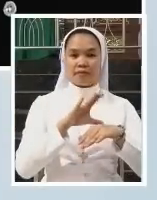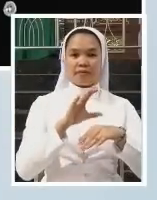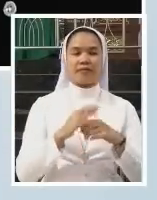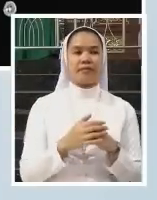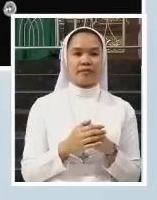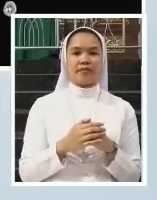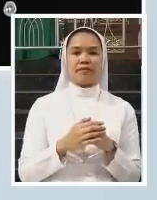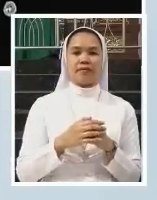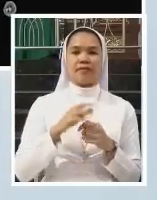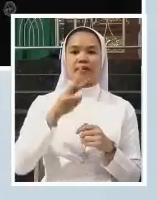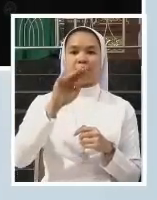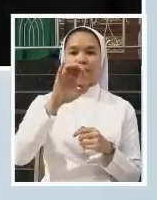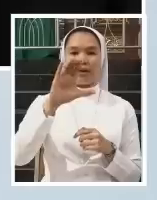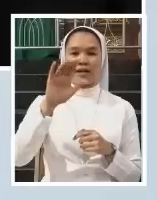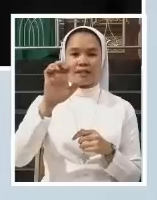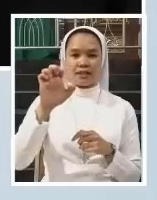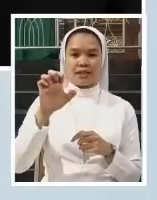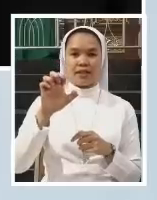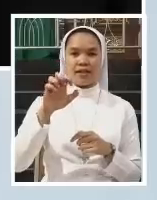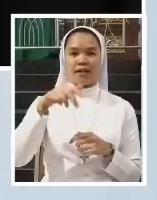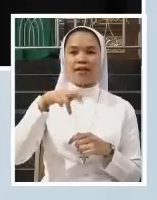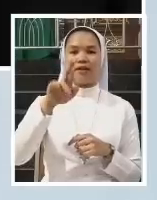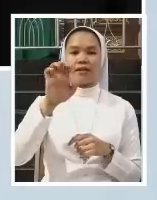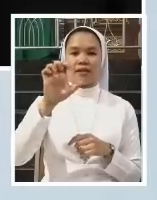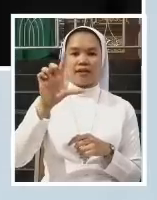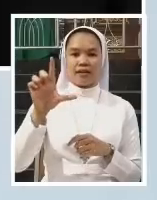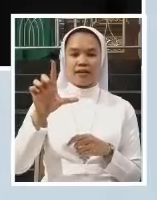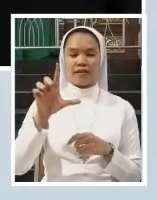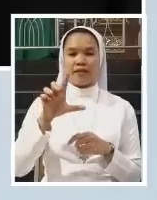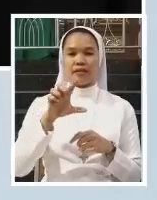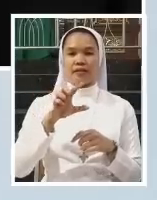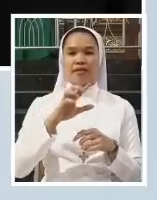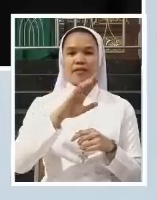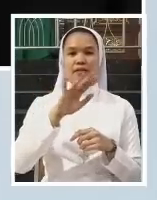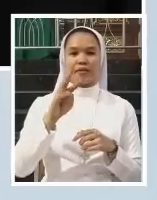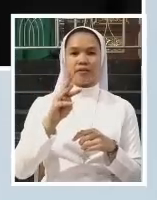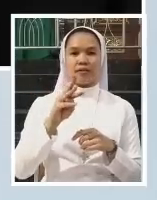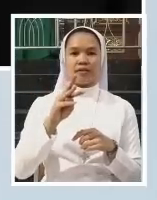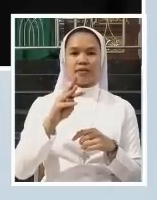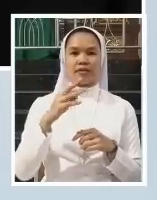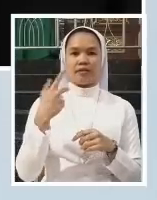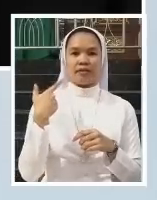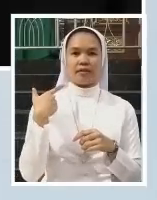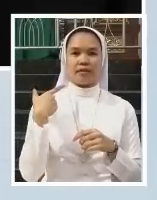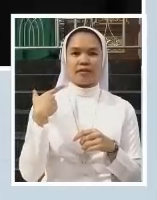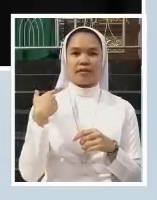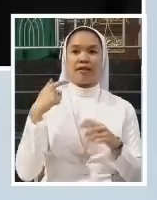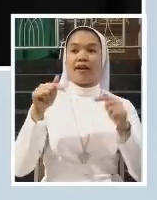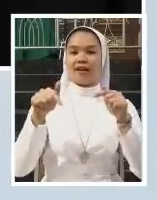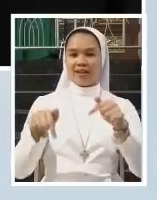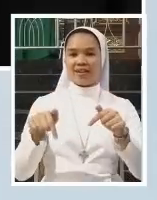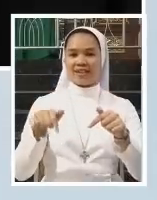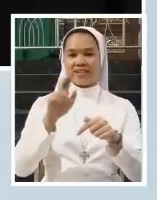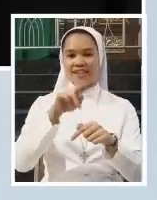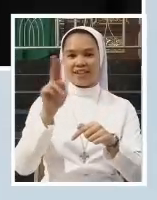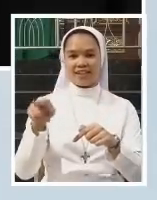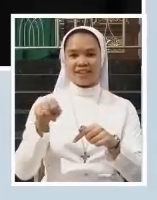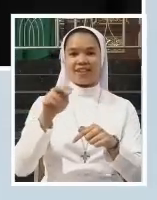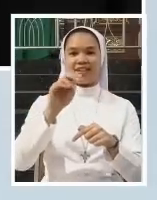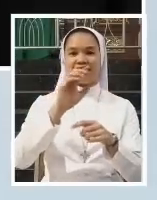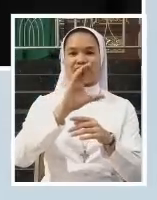Father Marcel Emmanuel Rial, Pastor, Immaculate Conception, Concepcion Pequeña, Naga